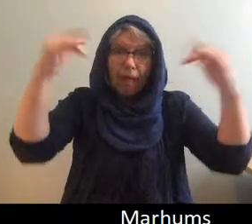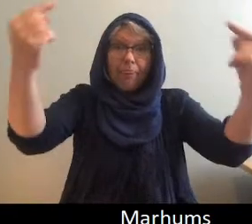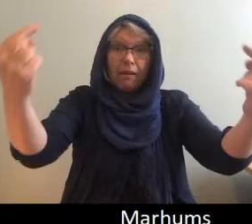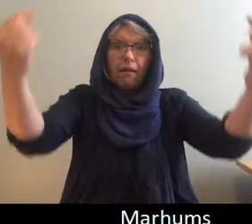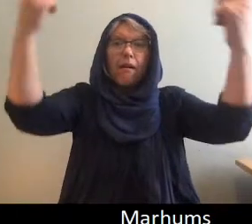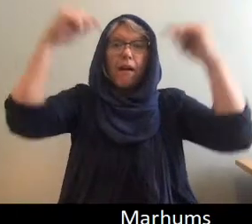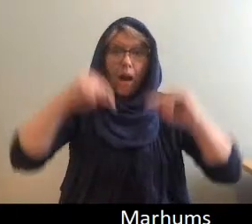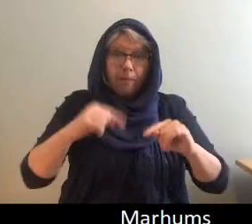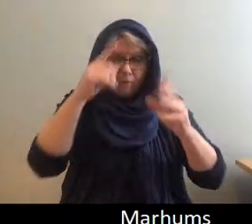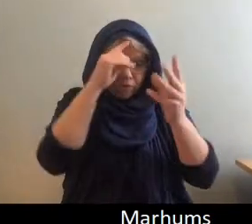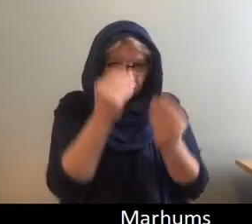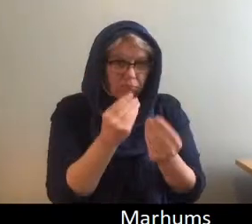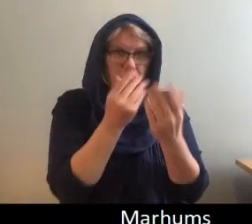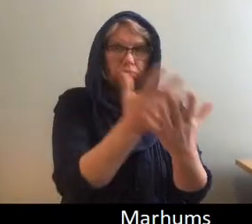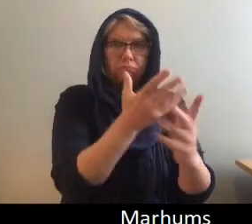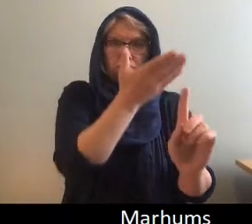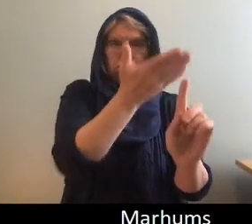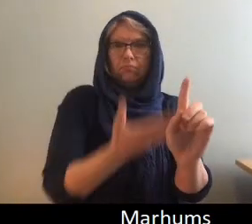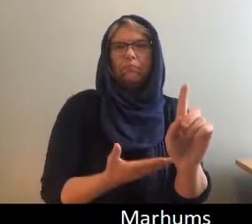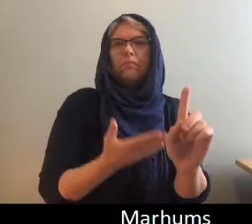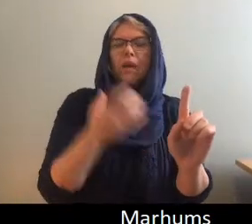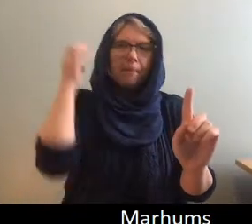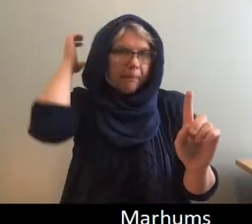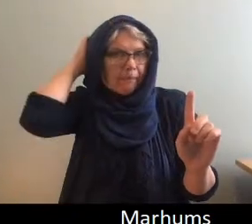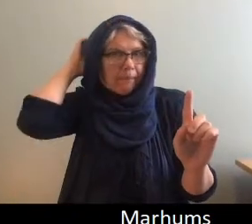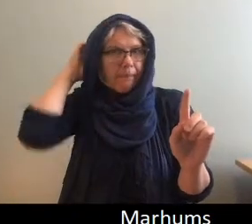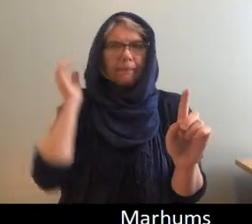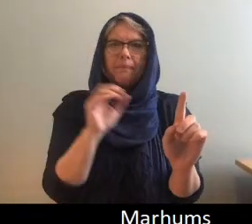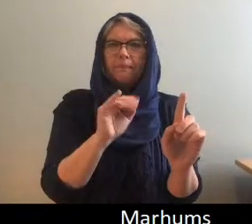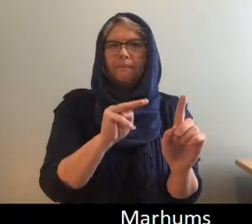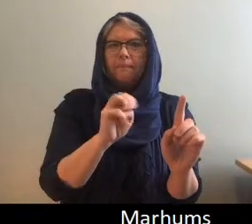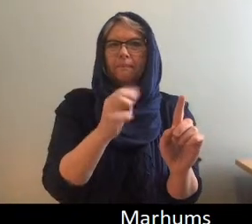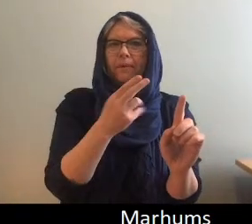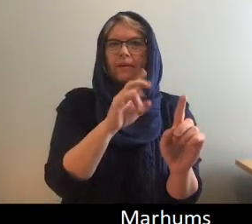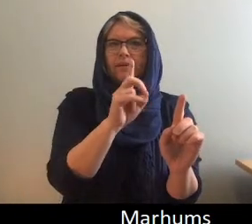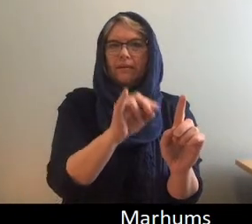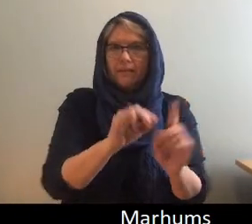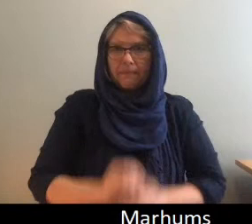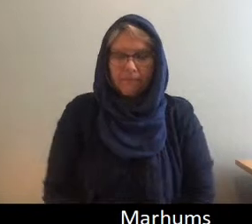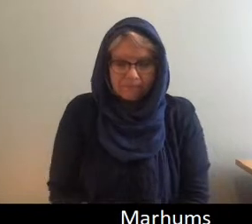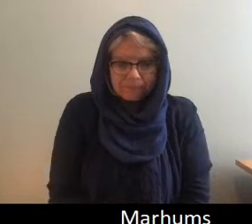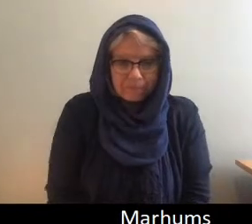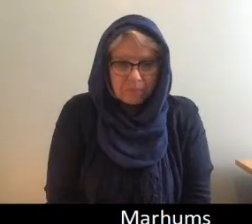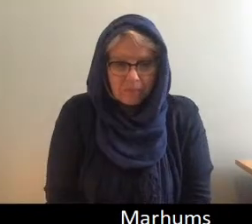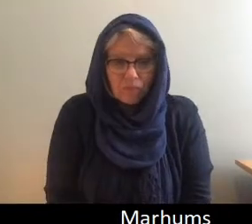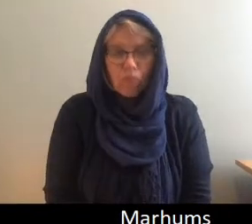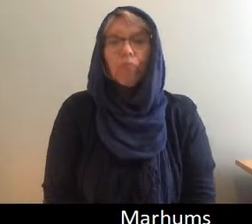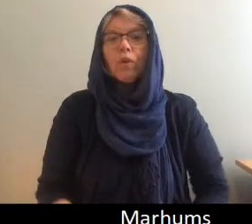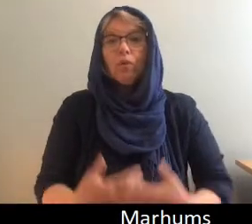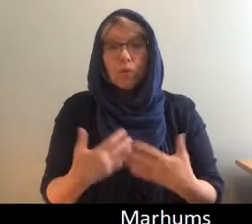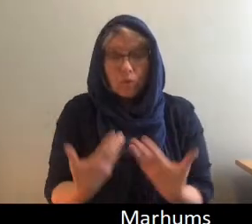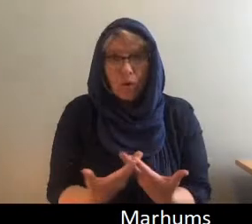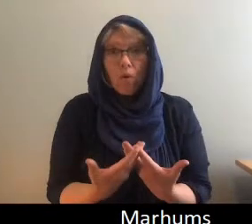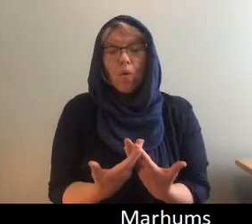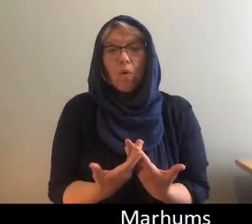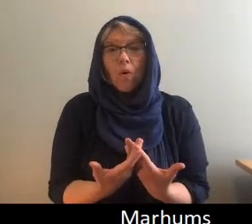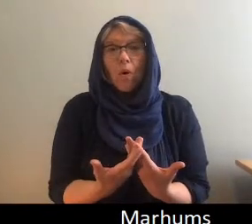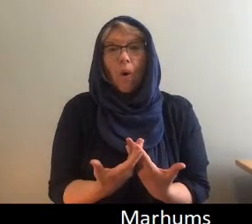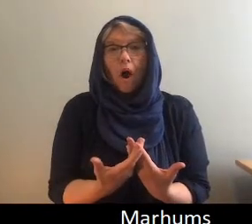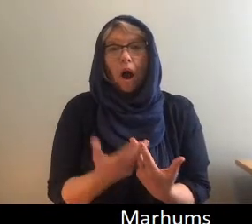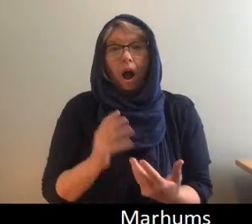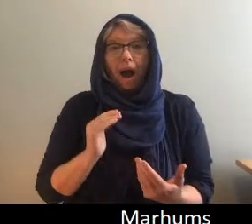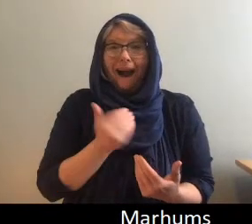we want. If we want to increase in sustenance, we can ask for it. If we want good health, if we want long life, if we want to go for